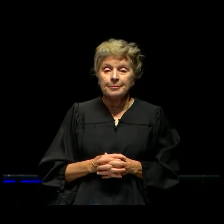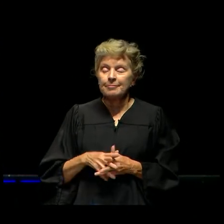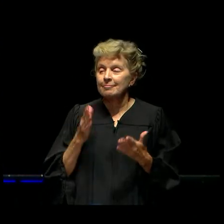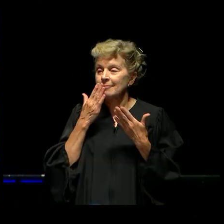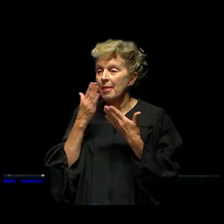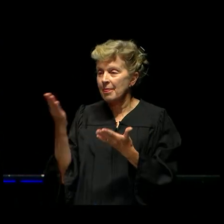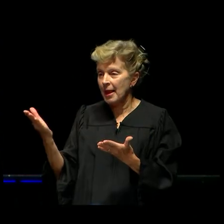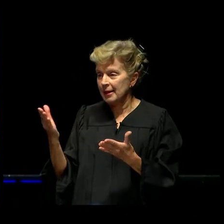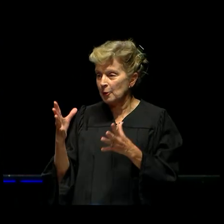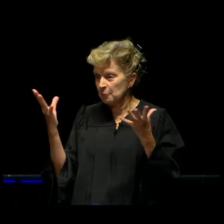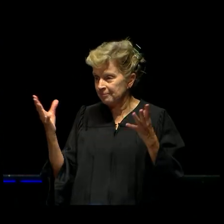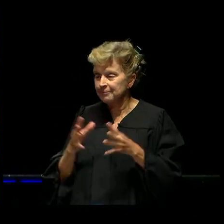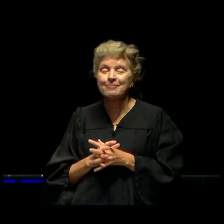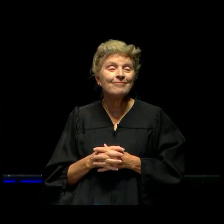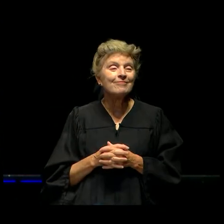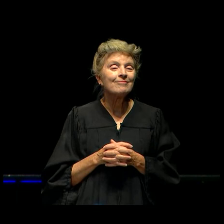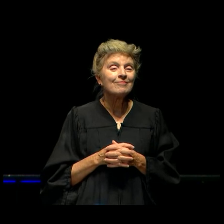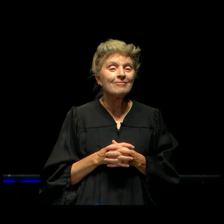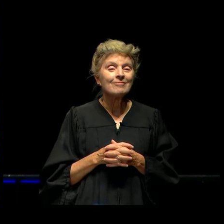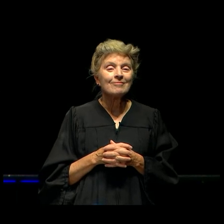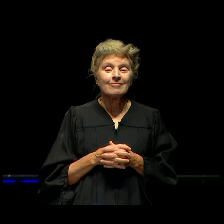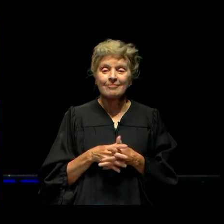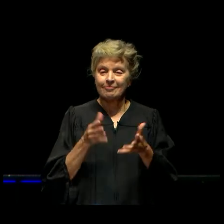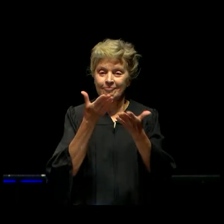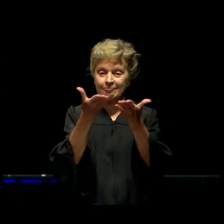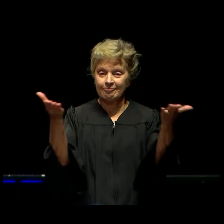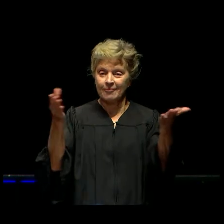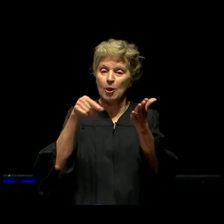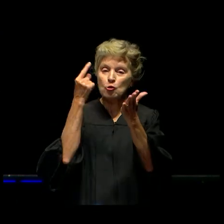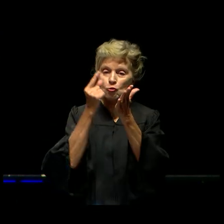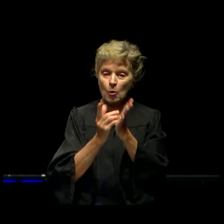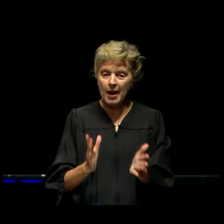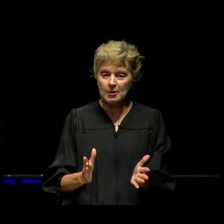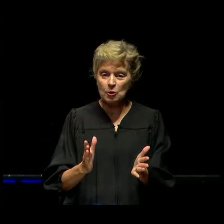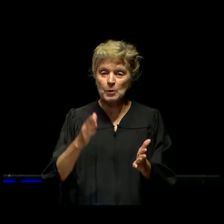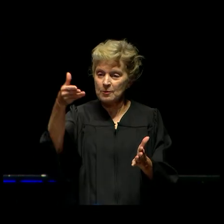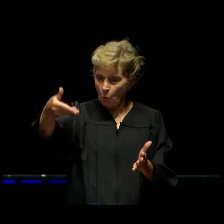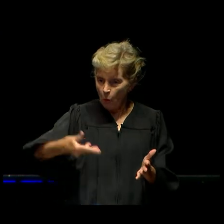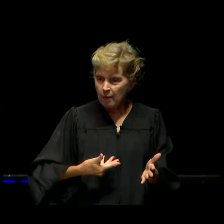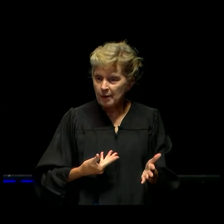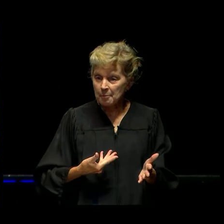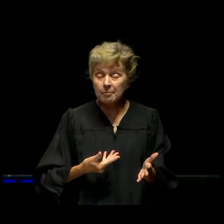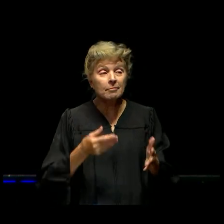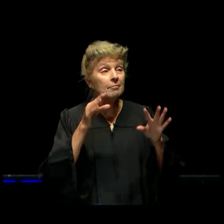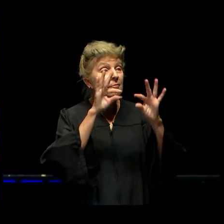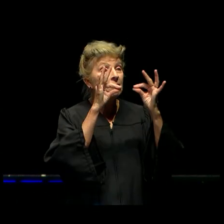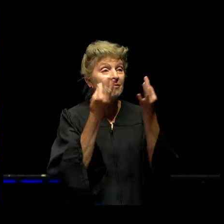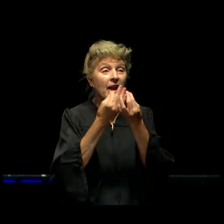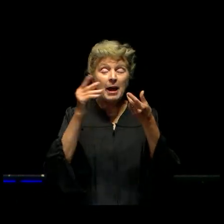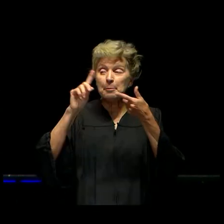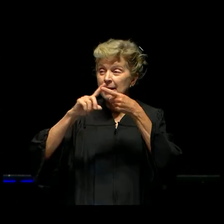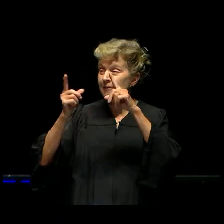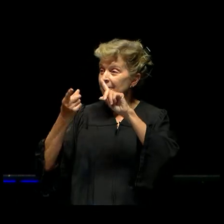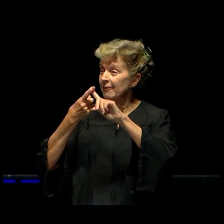Thank you very much. Welcome to our graduates, family and